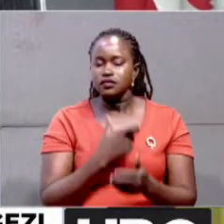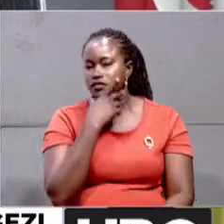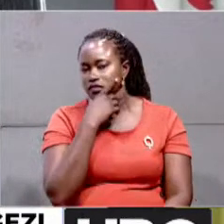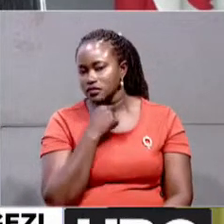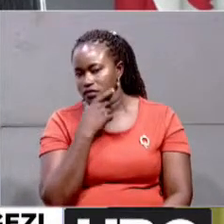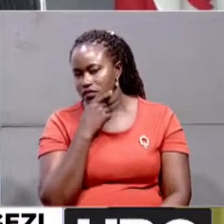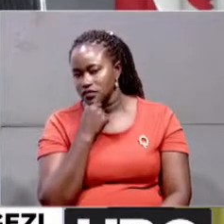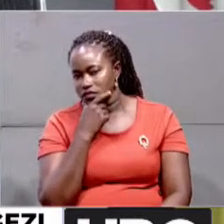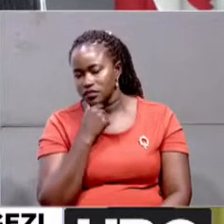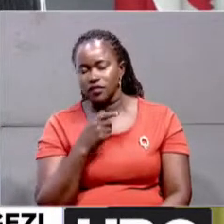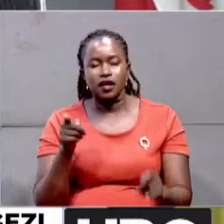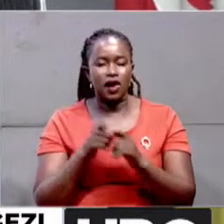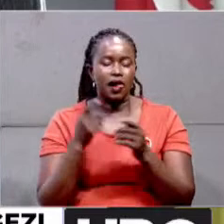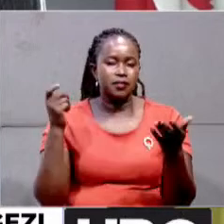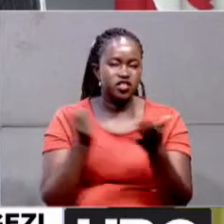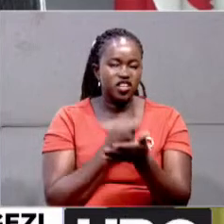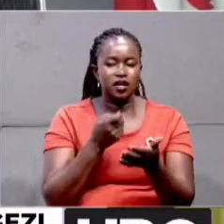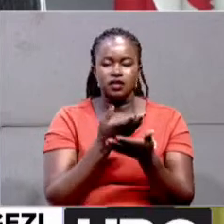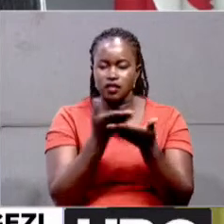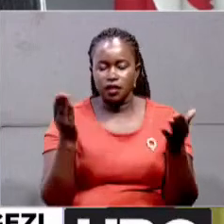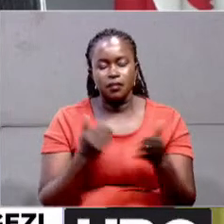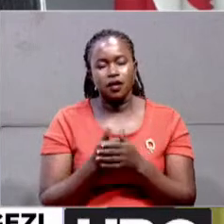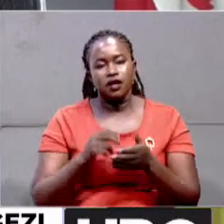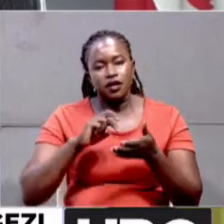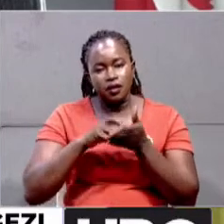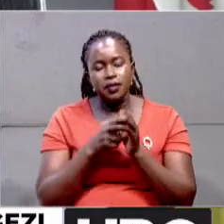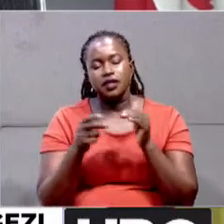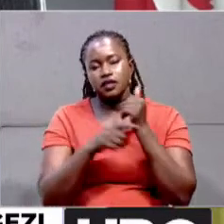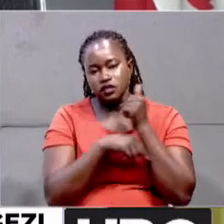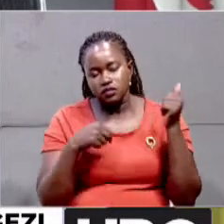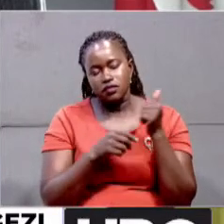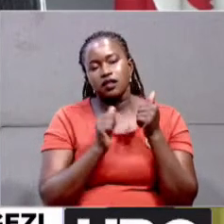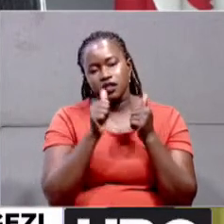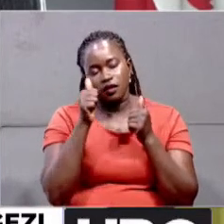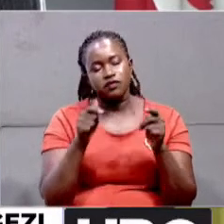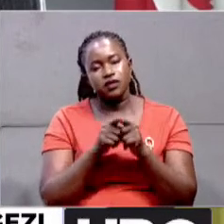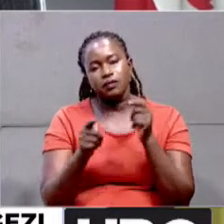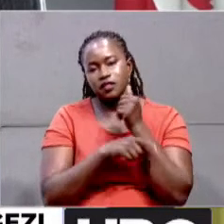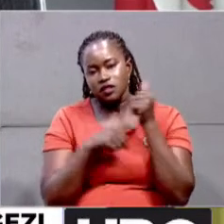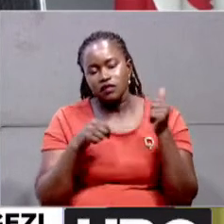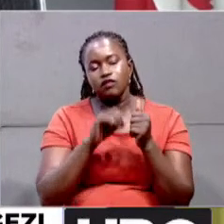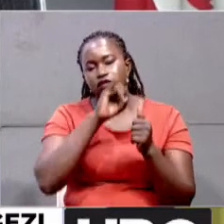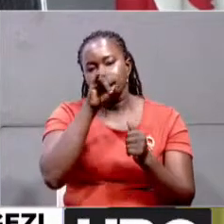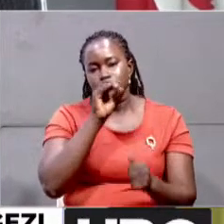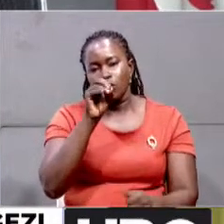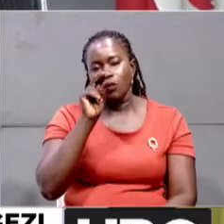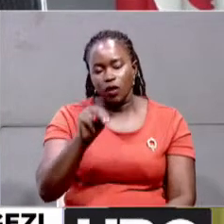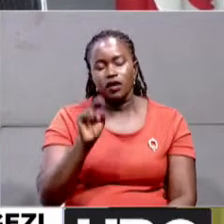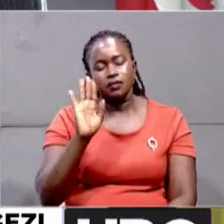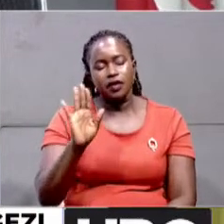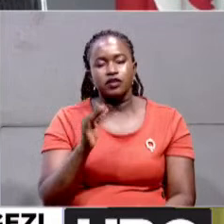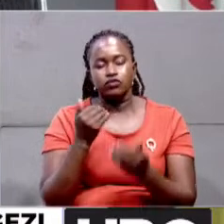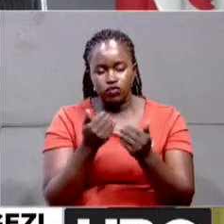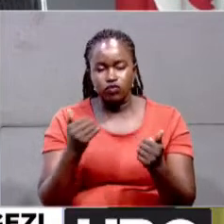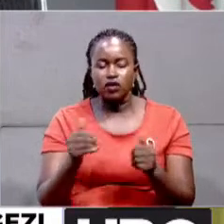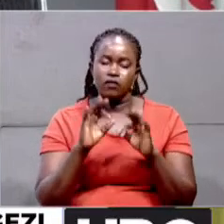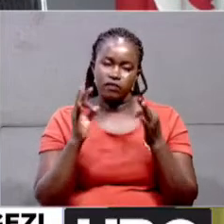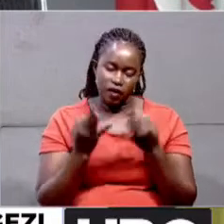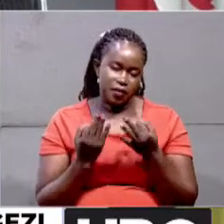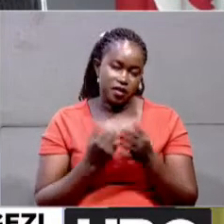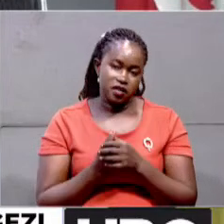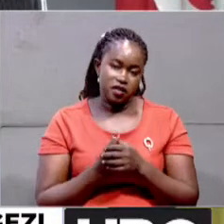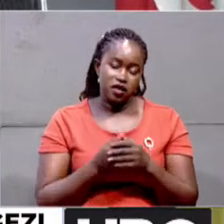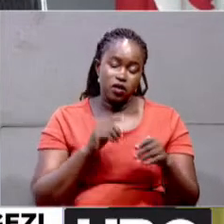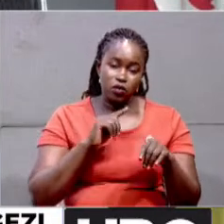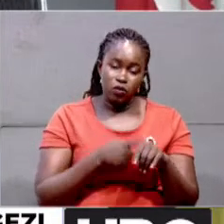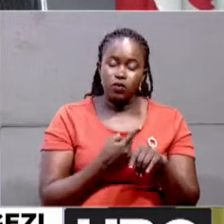suspects and charge them. We'd be cheating ourselves, we'd be cheating Joan's children, we'd be cheating Joan's family. When the new director, CID,